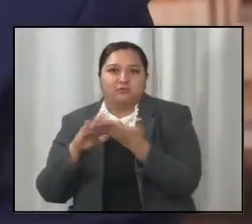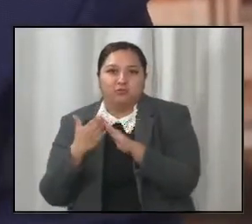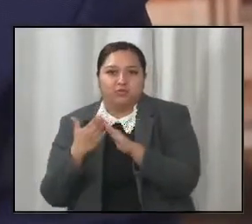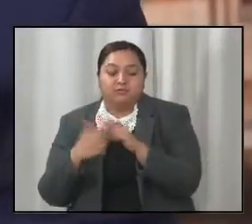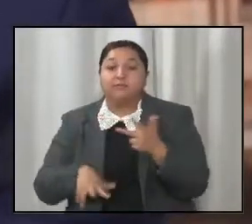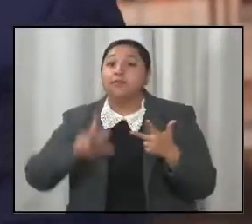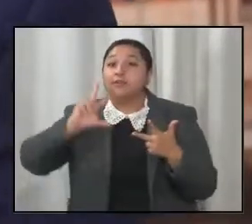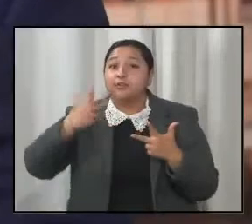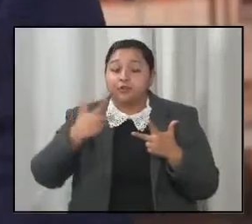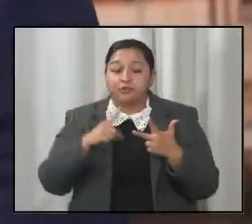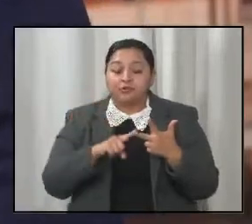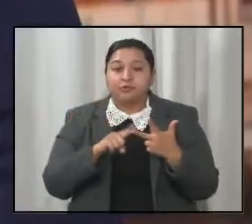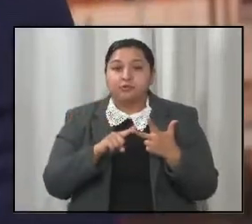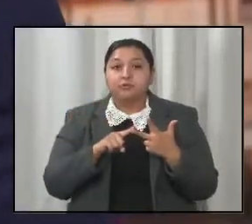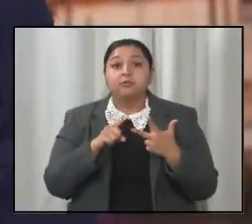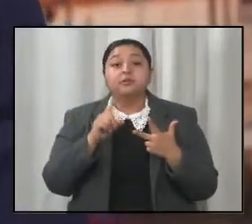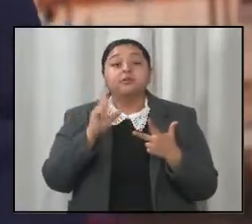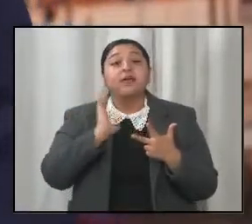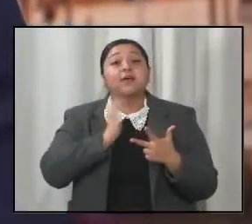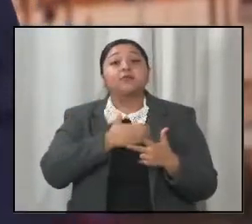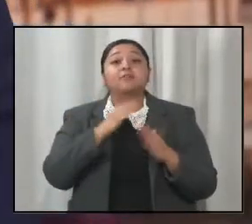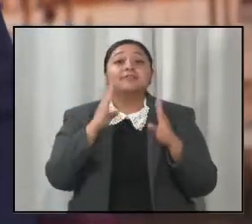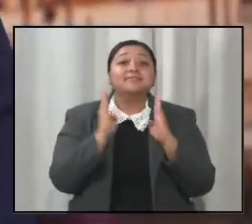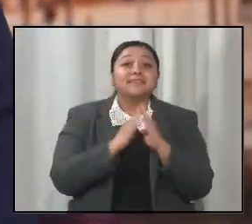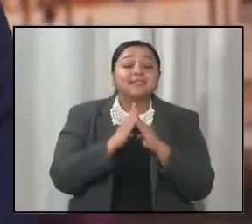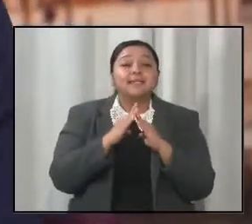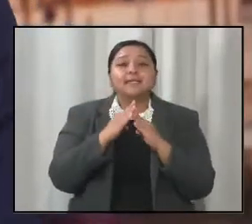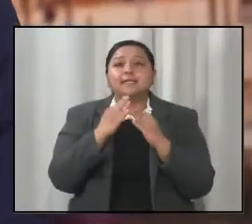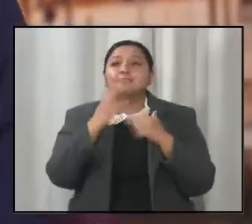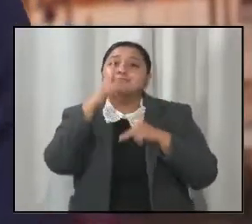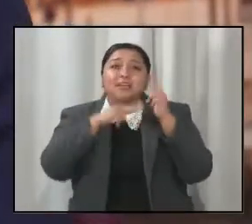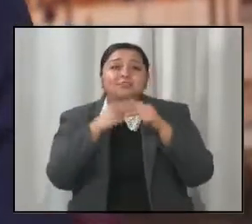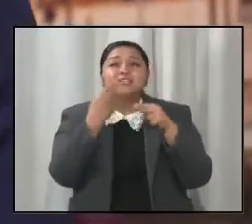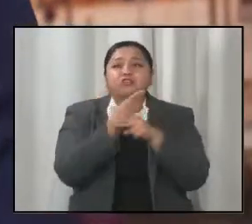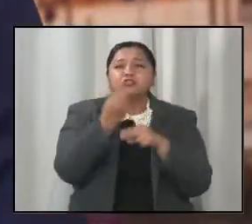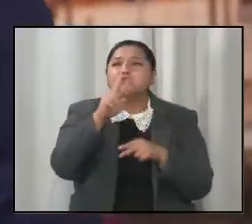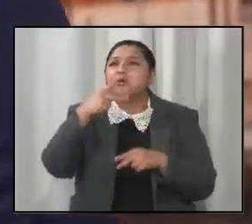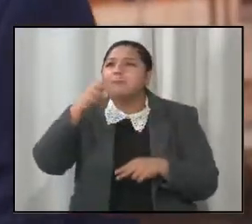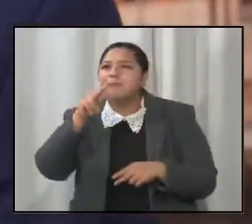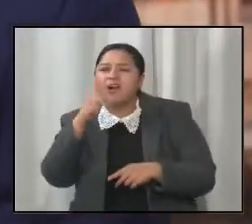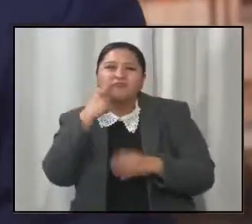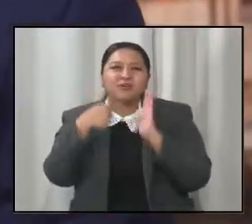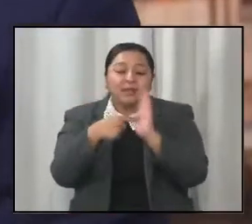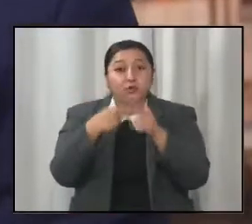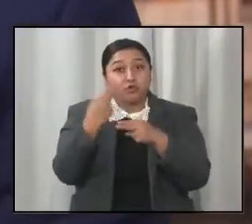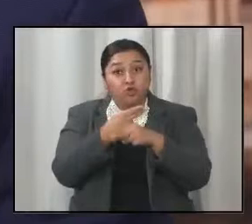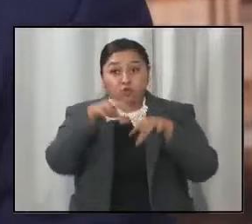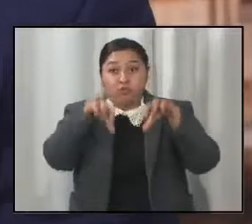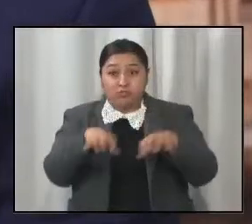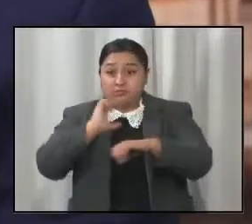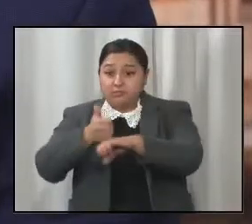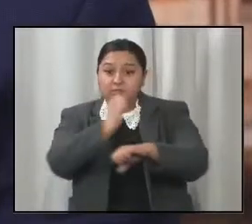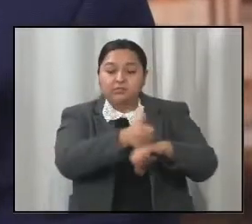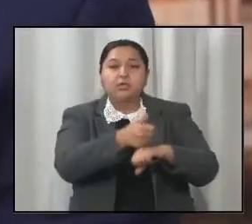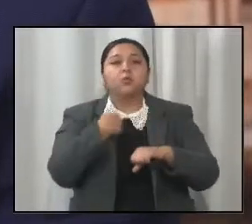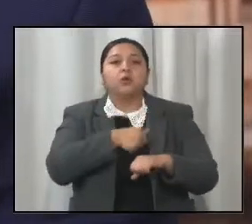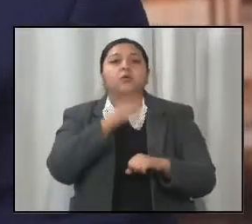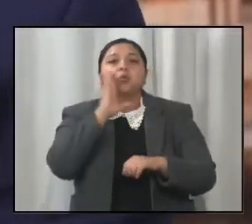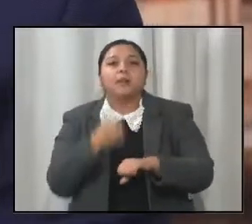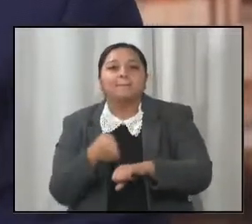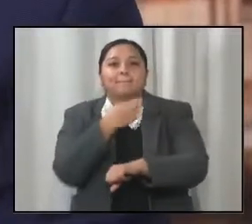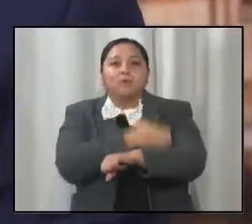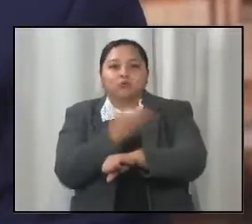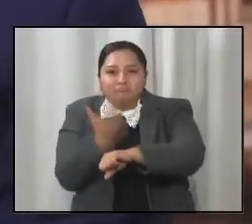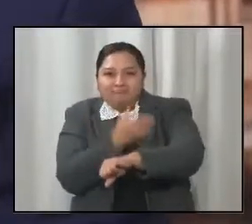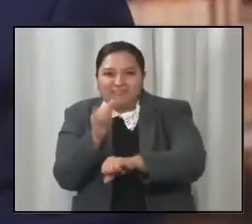that will be utilized is going to be left in a better state than it was when we utilized it. And fourth, programs and projects